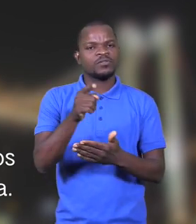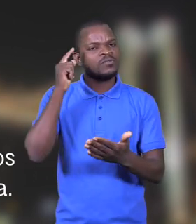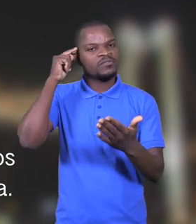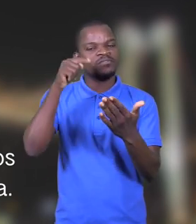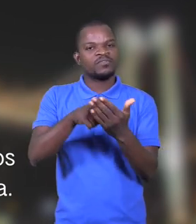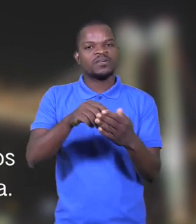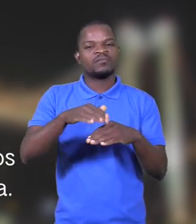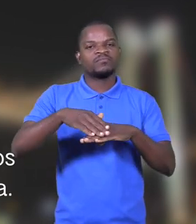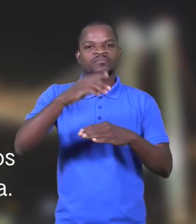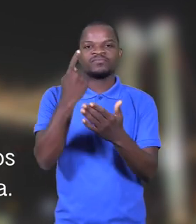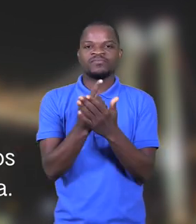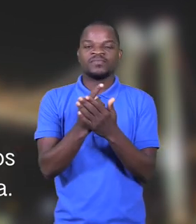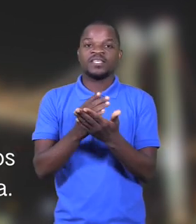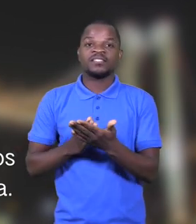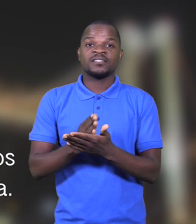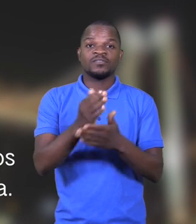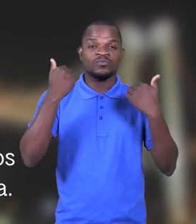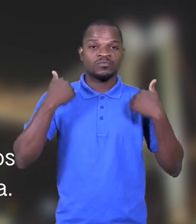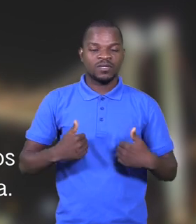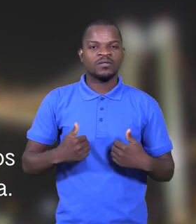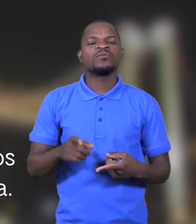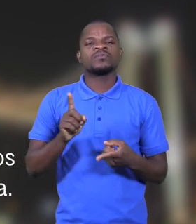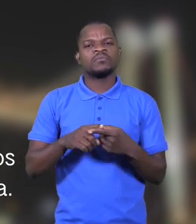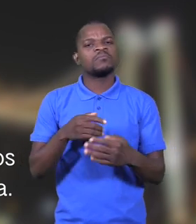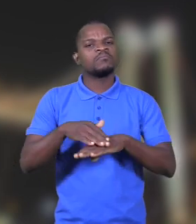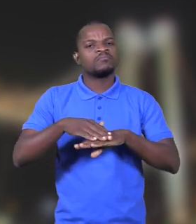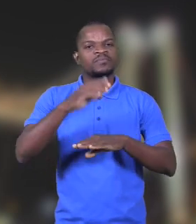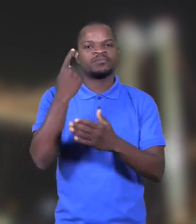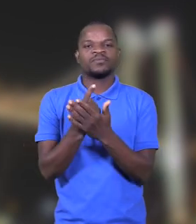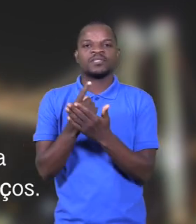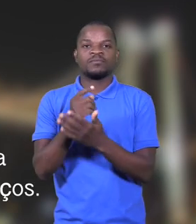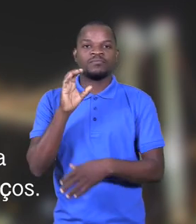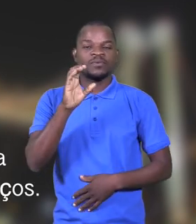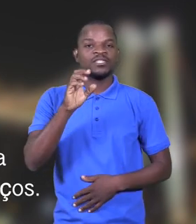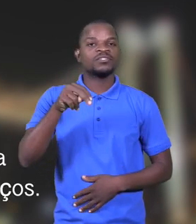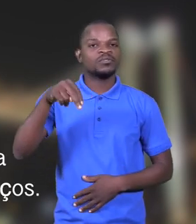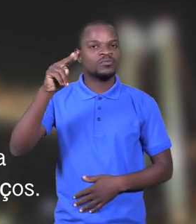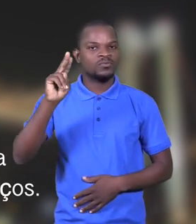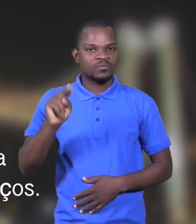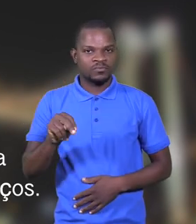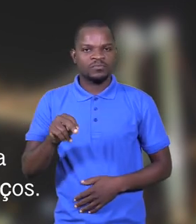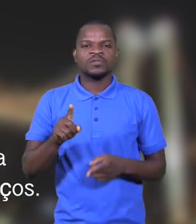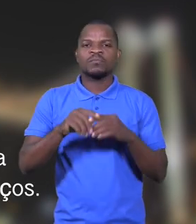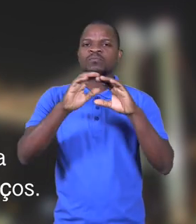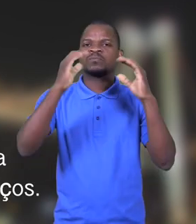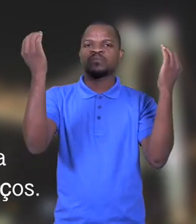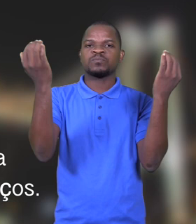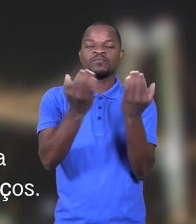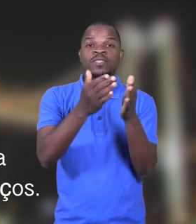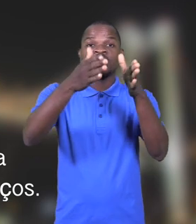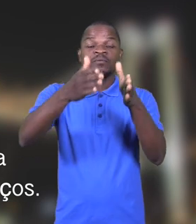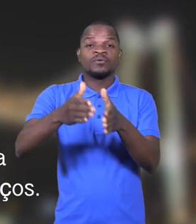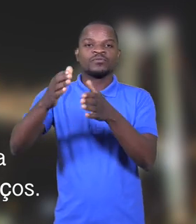human rights principle and a key priority to Norway. All over the world, persons with